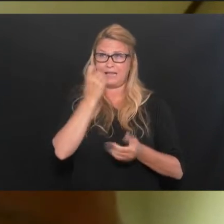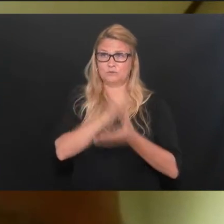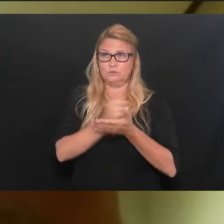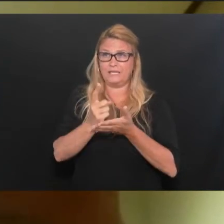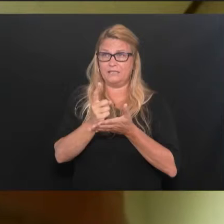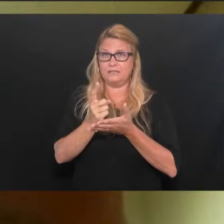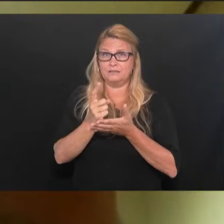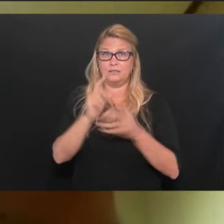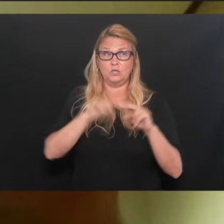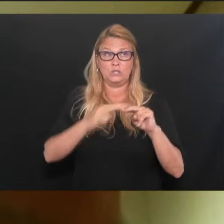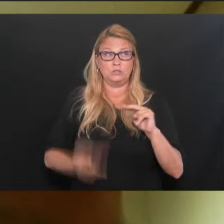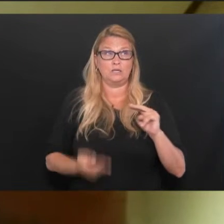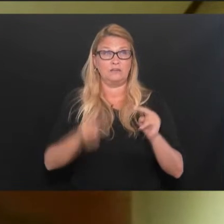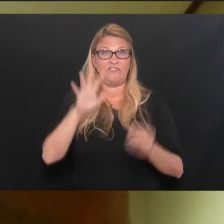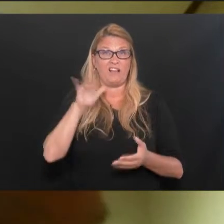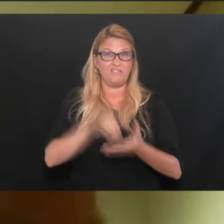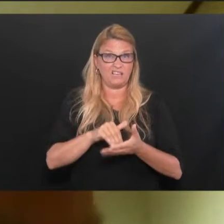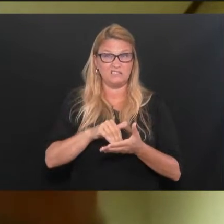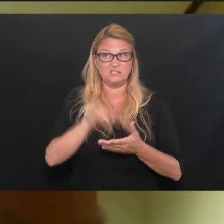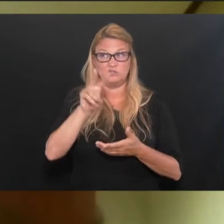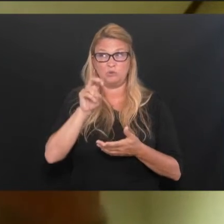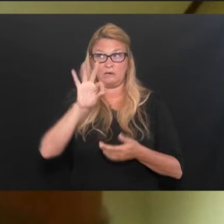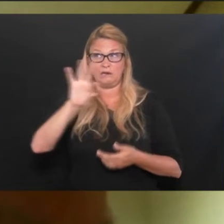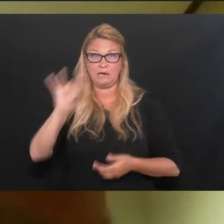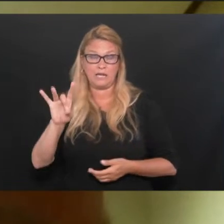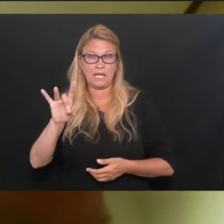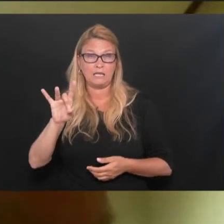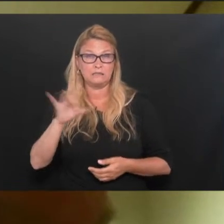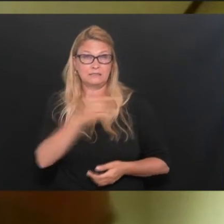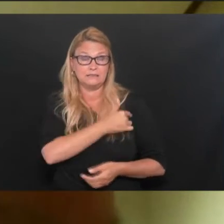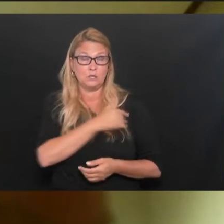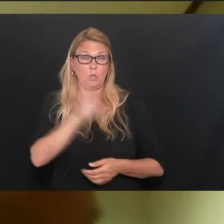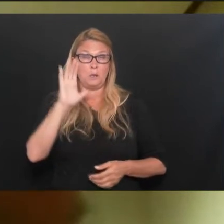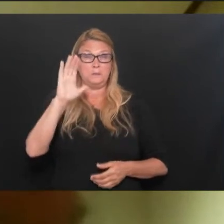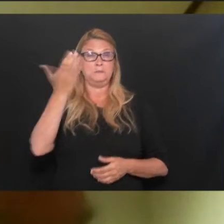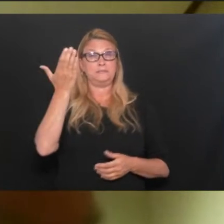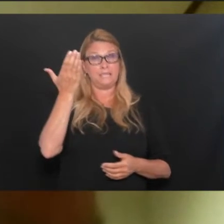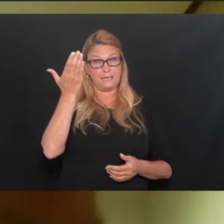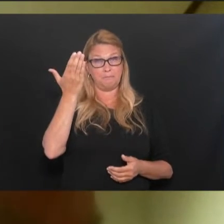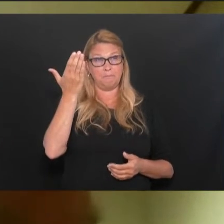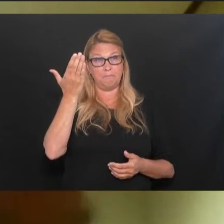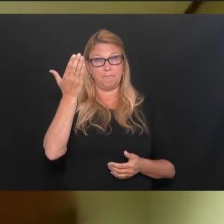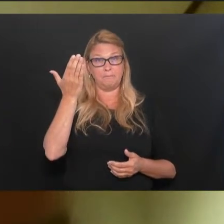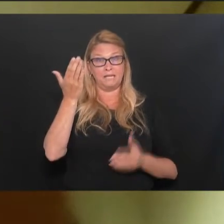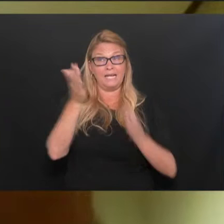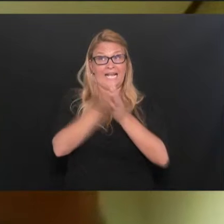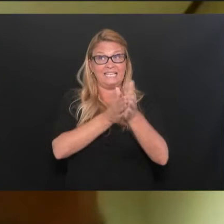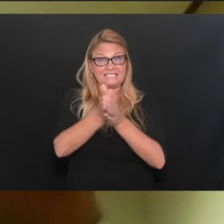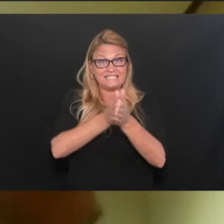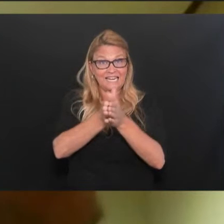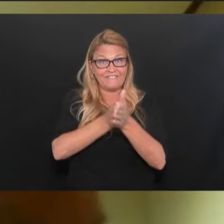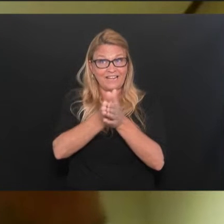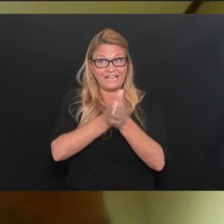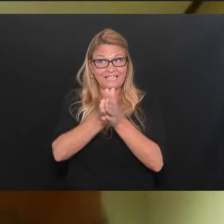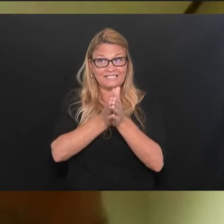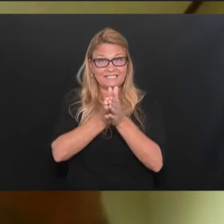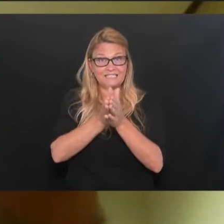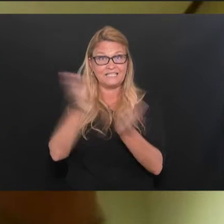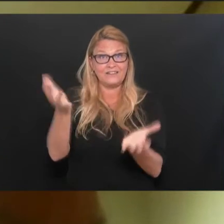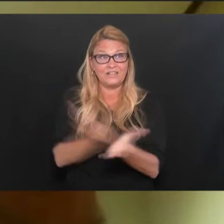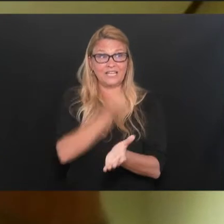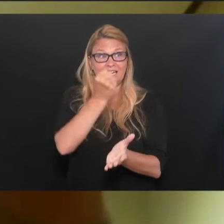to 5,298 doses. So it appears that rather than incentivizing getting